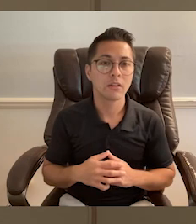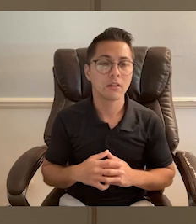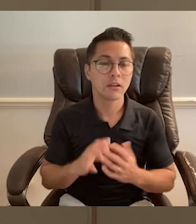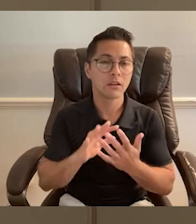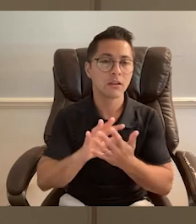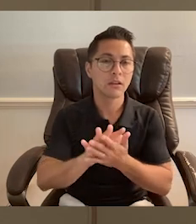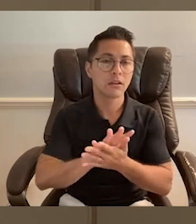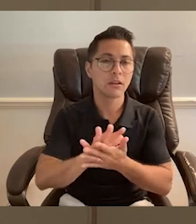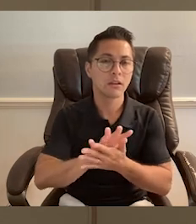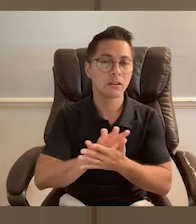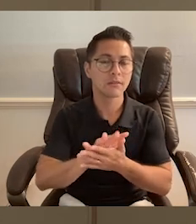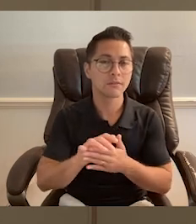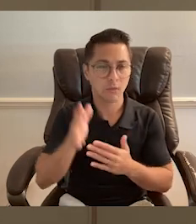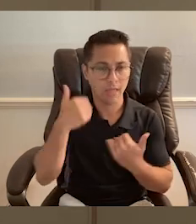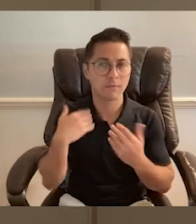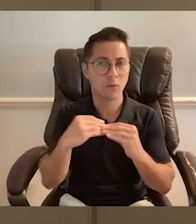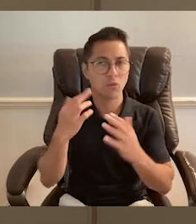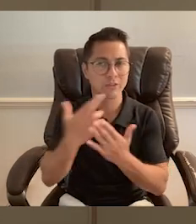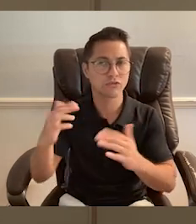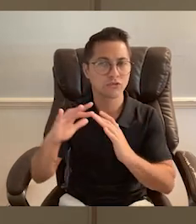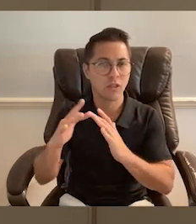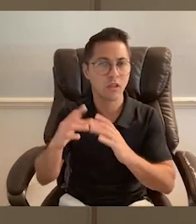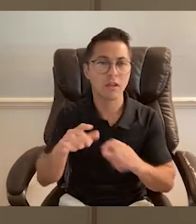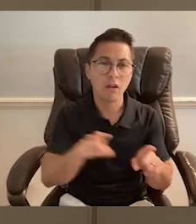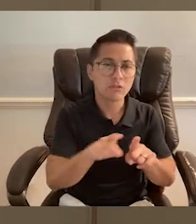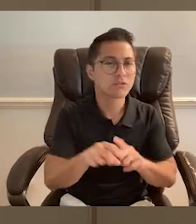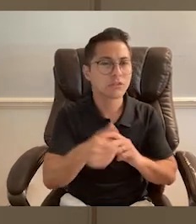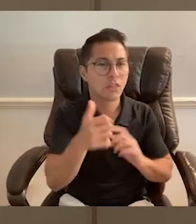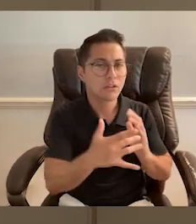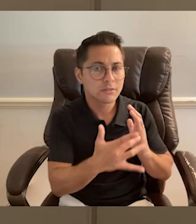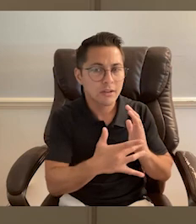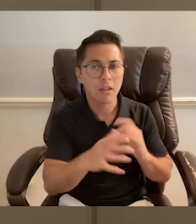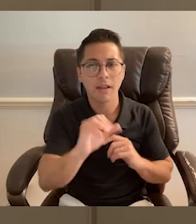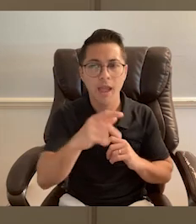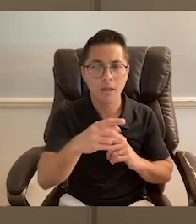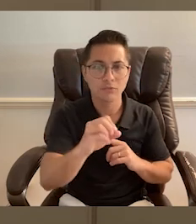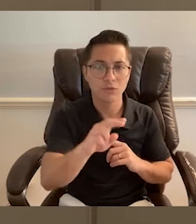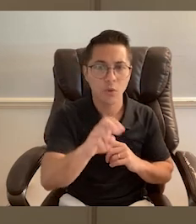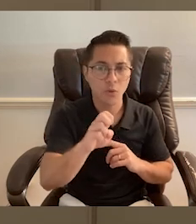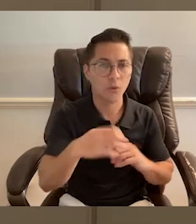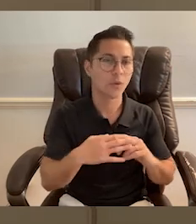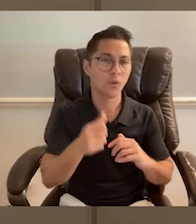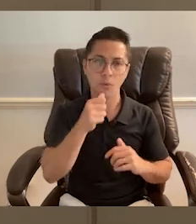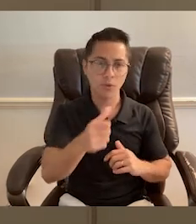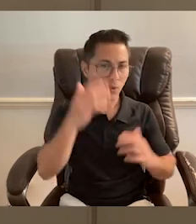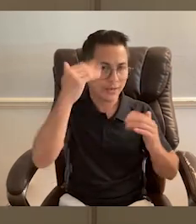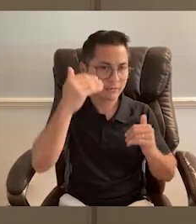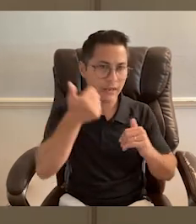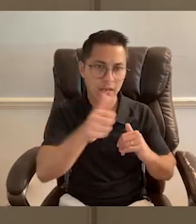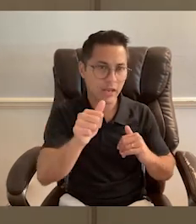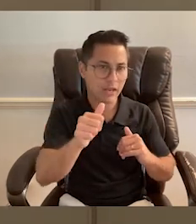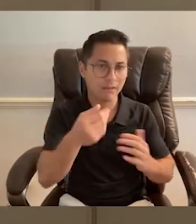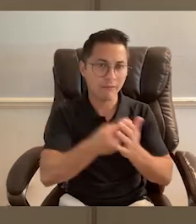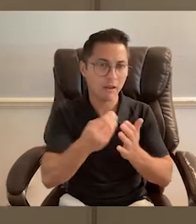a wheelchair, we go through VR. Yes. In order to get your services. Yes. Okay, I Yes. see. Mhm. Yes. So you will